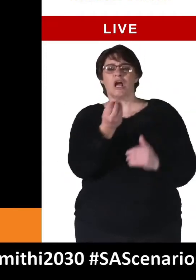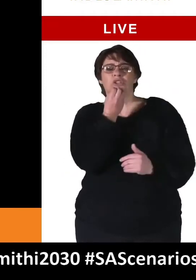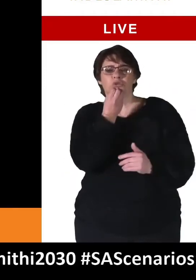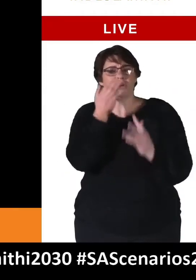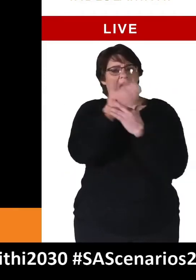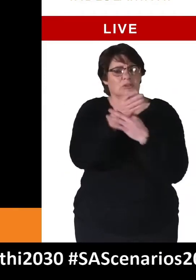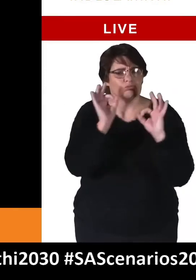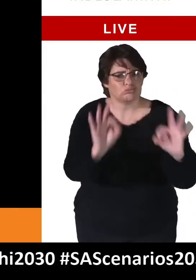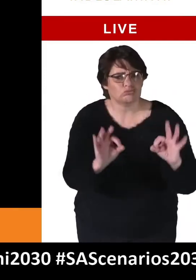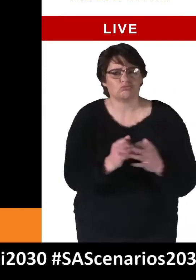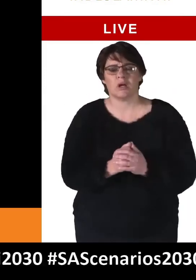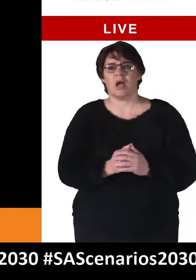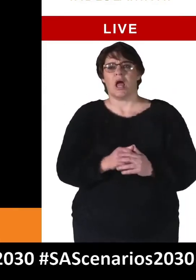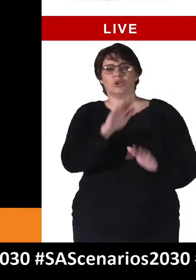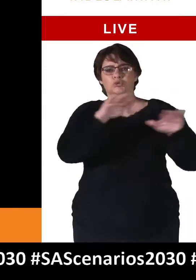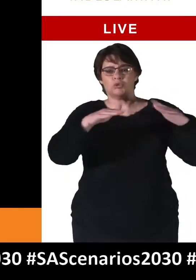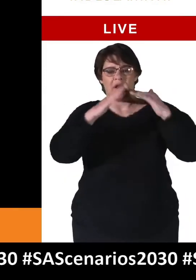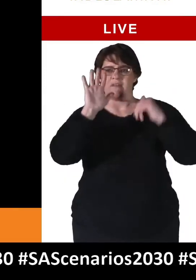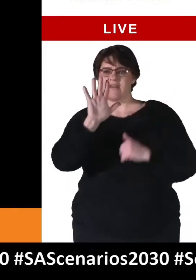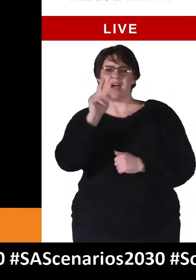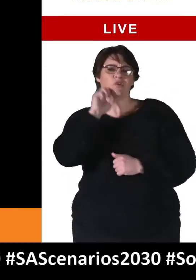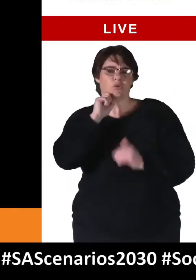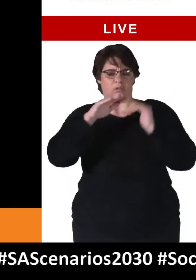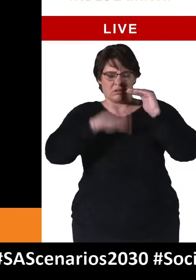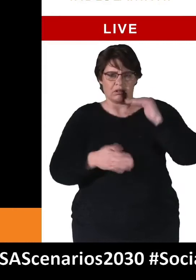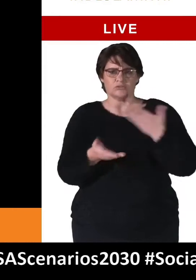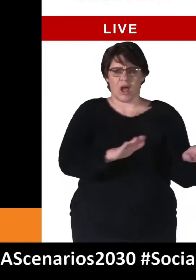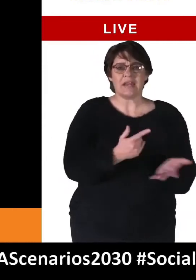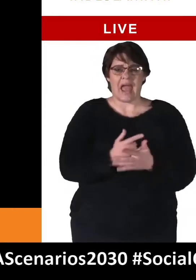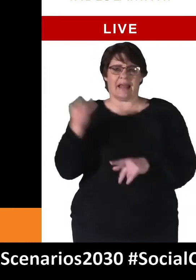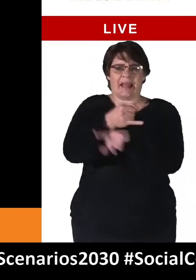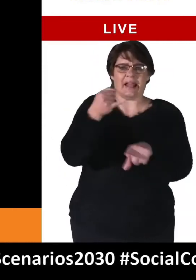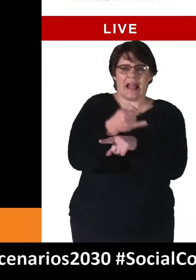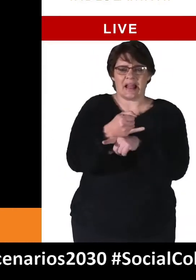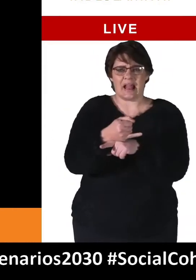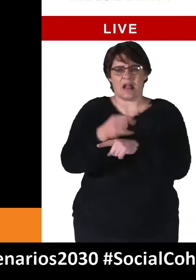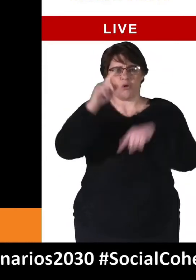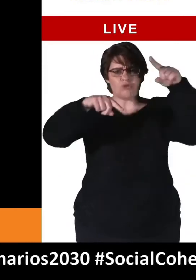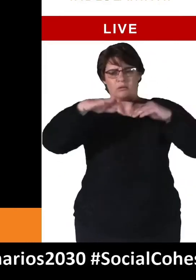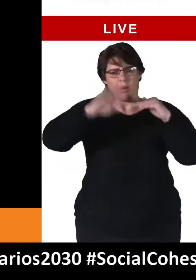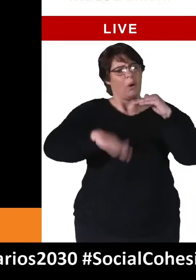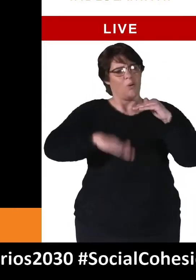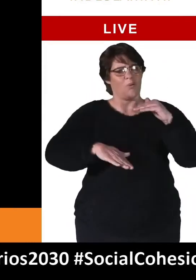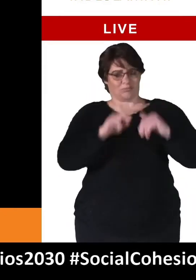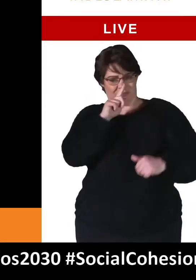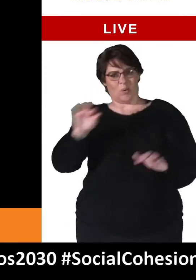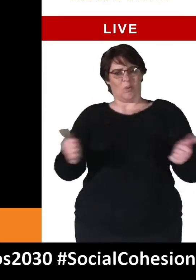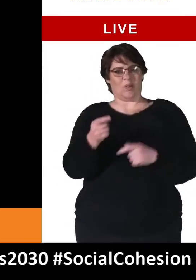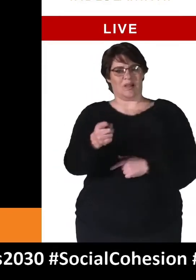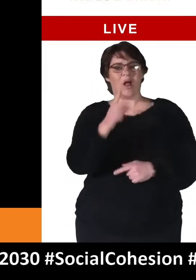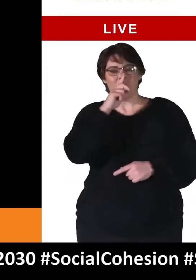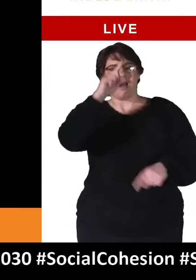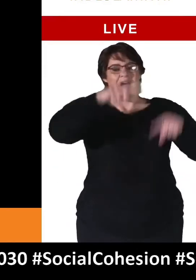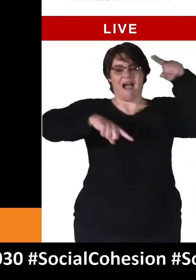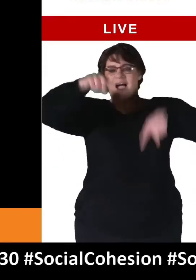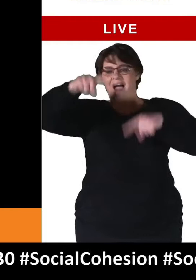access, a low under 5 mortality rate, and a low homicide rate. So this is just one example of how looking at a range of